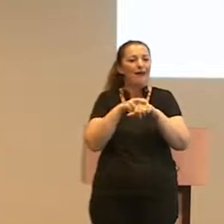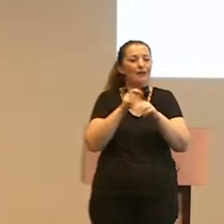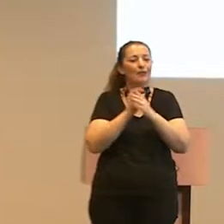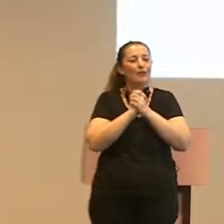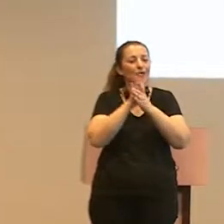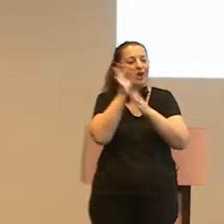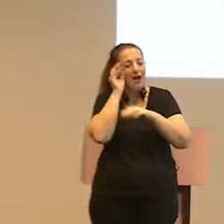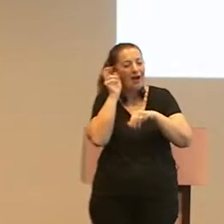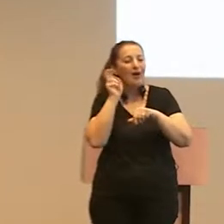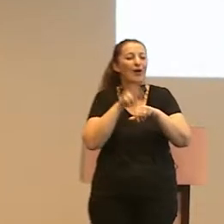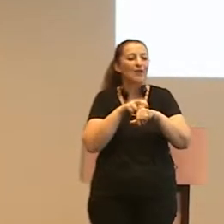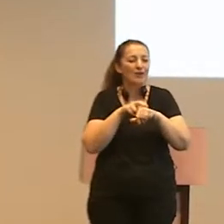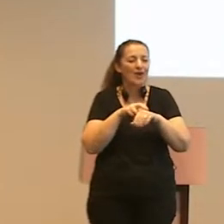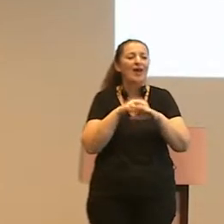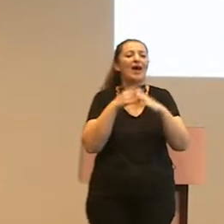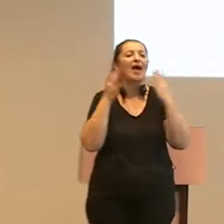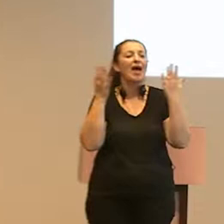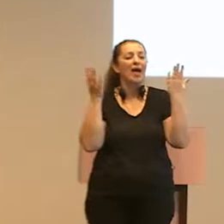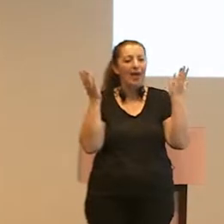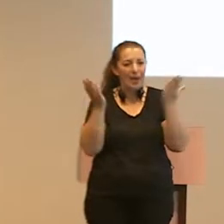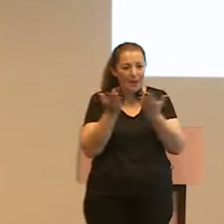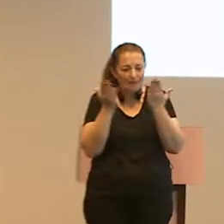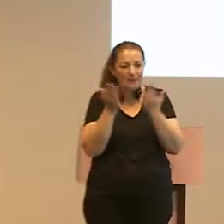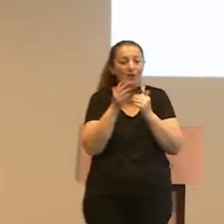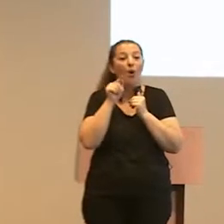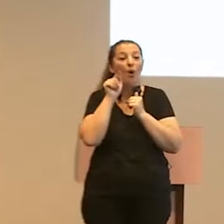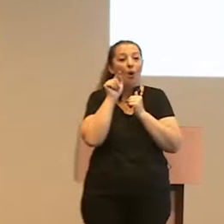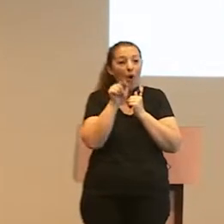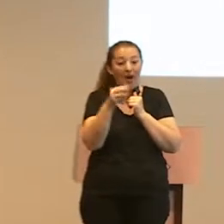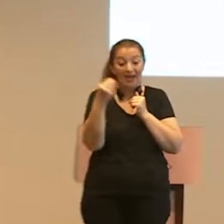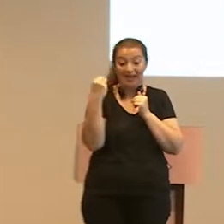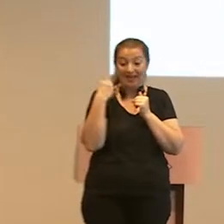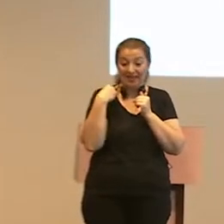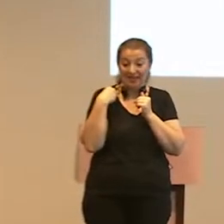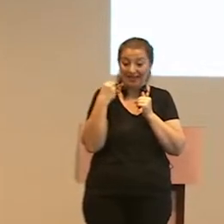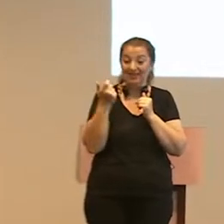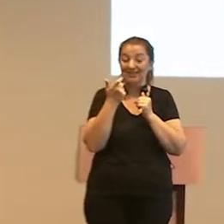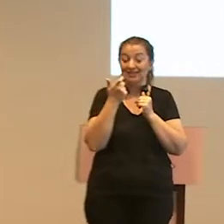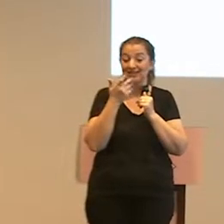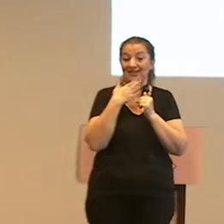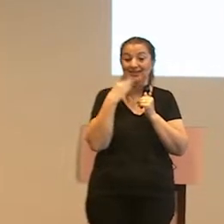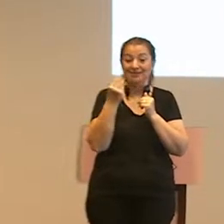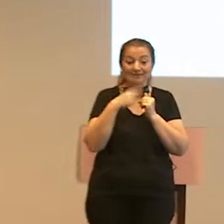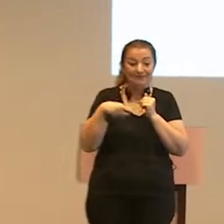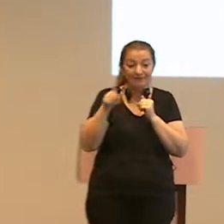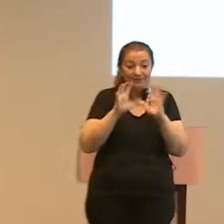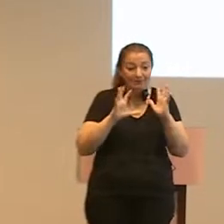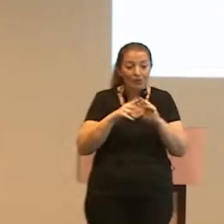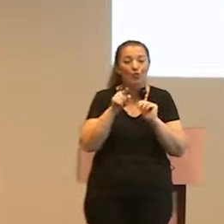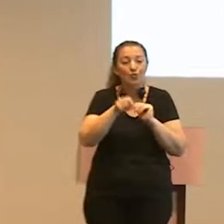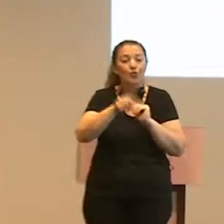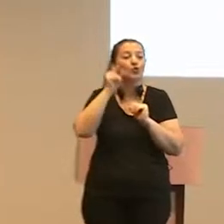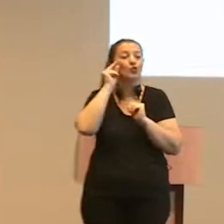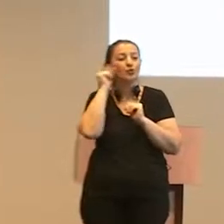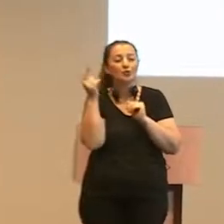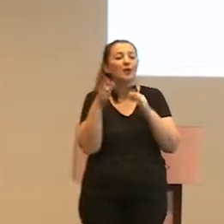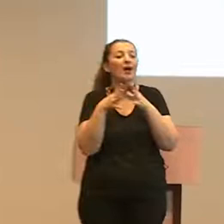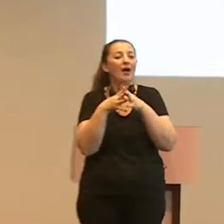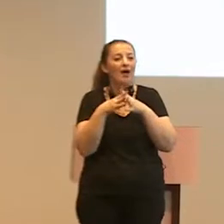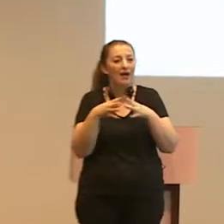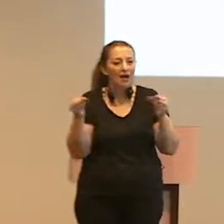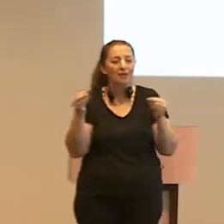remember the names of those and celebrate them so they're not lost anymore